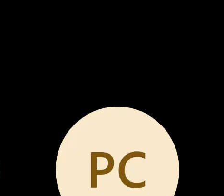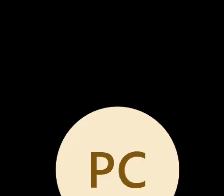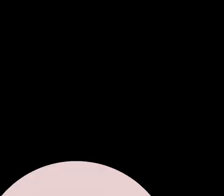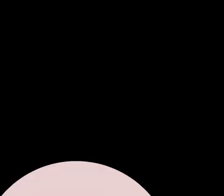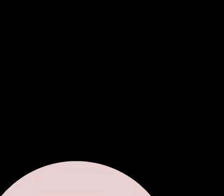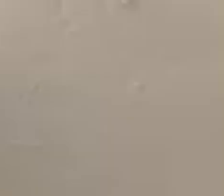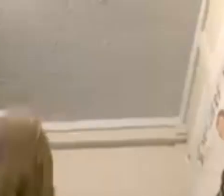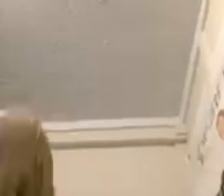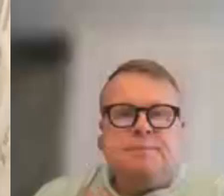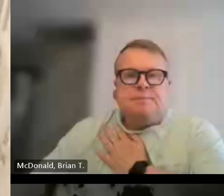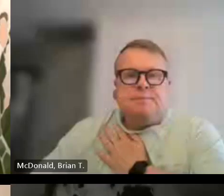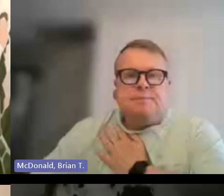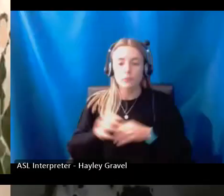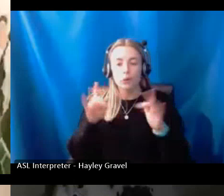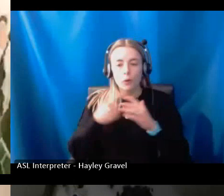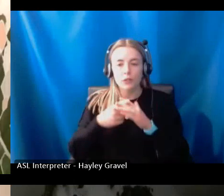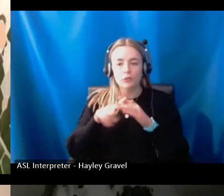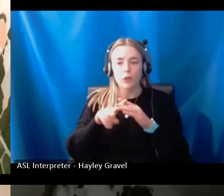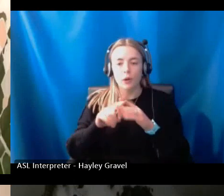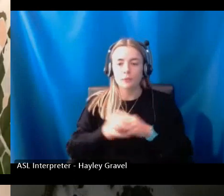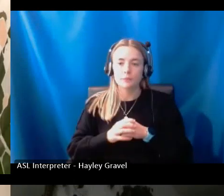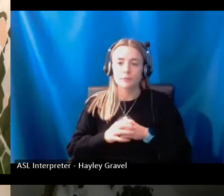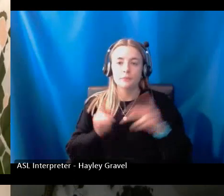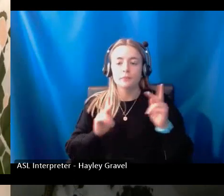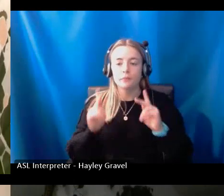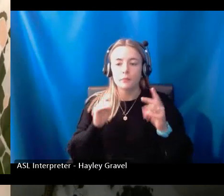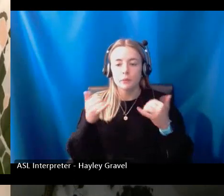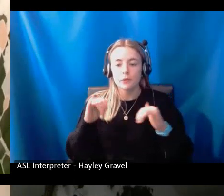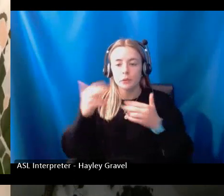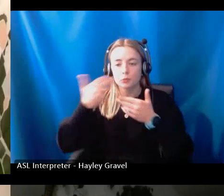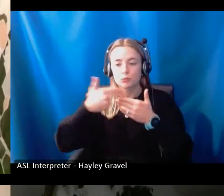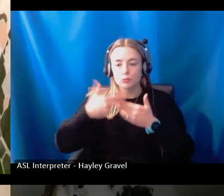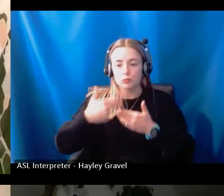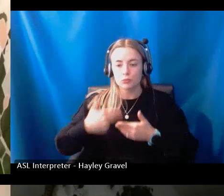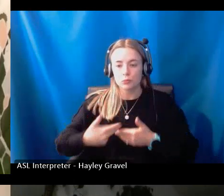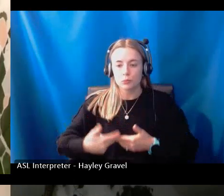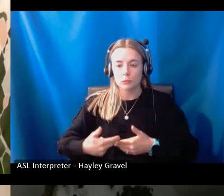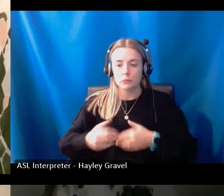Folks are still coming in. Here we go. Okay.